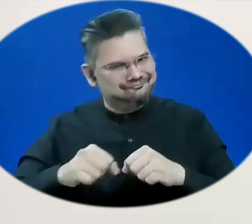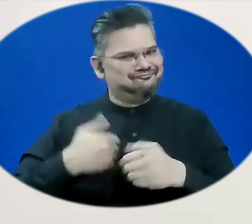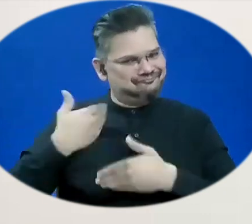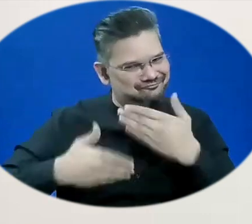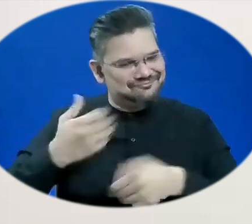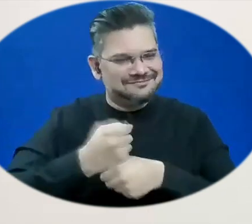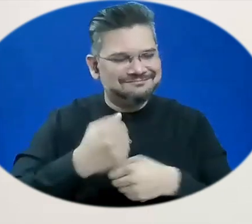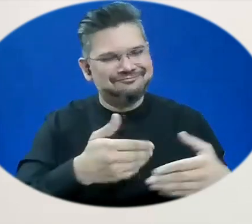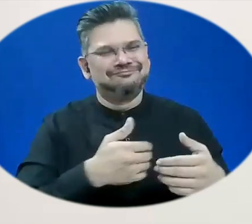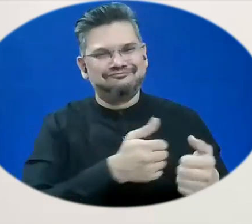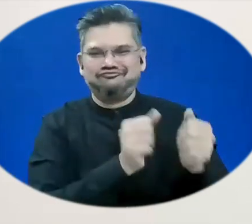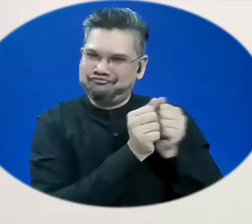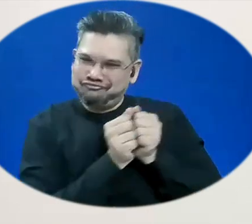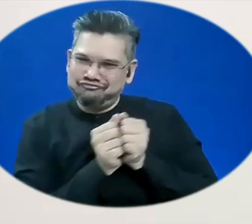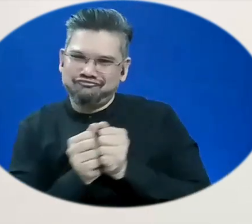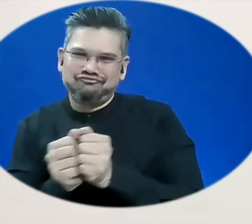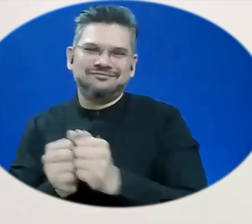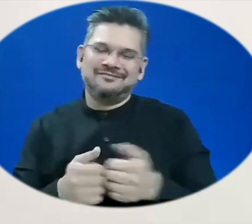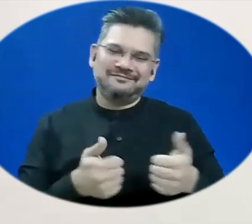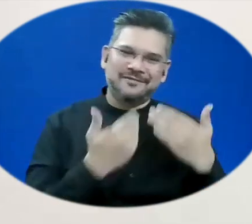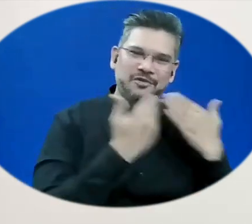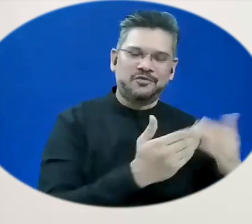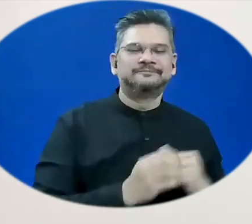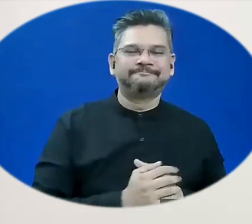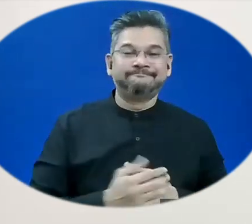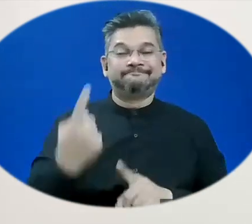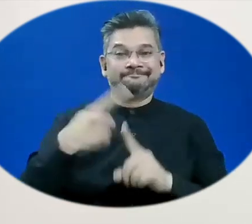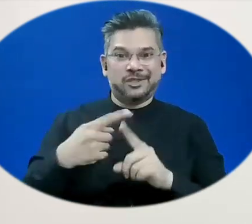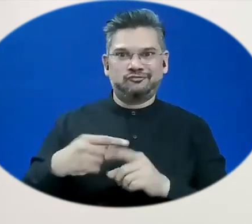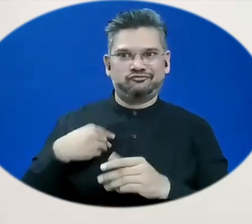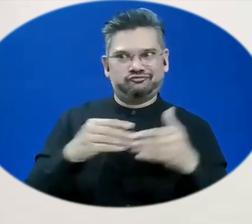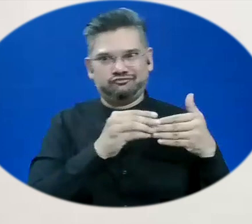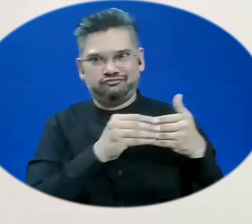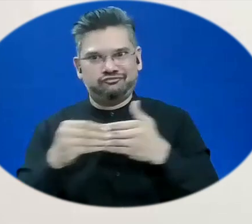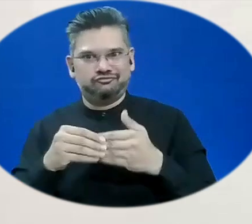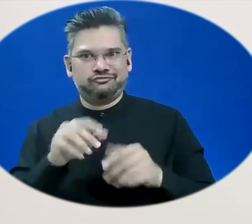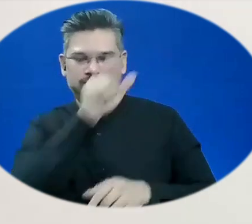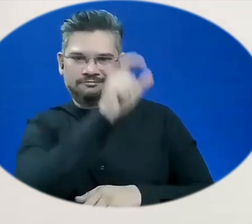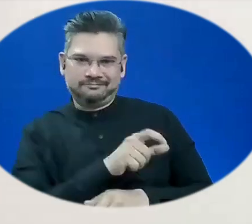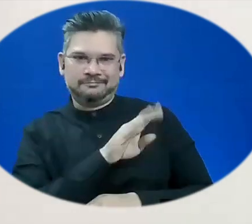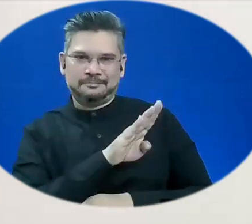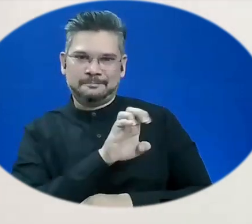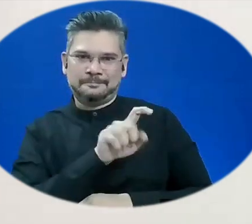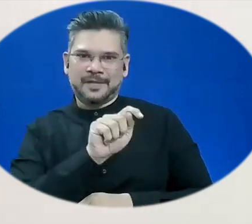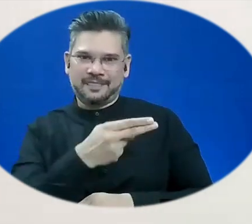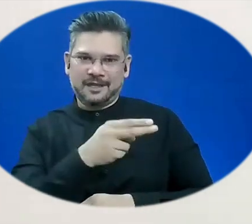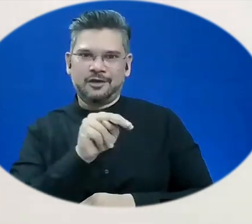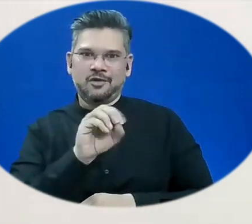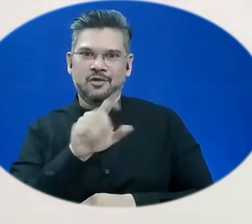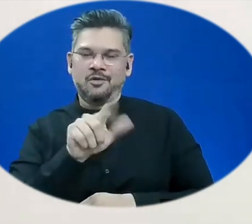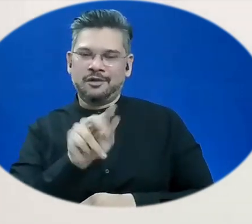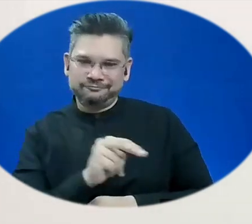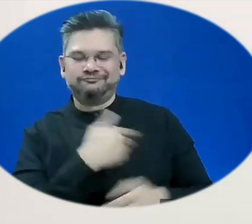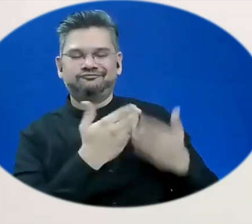you. Thank you to my mentor and dear friend, Beth, Dr. Beth Nolan, who agreed to step in as